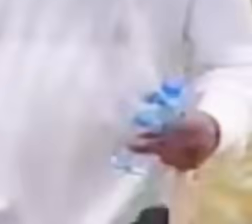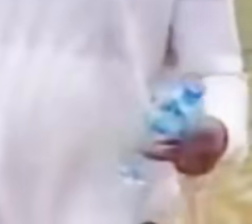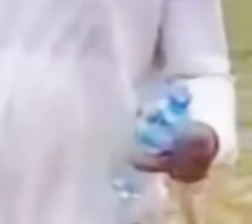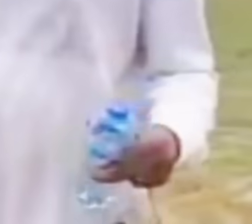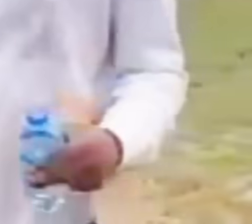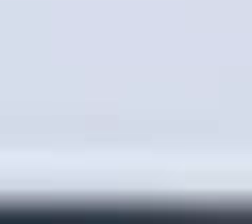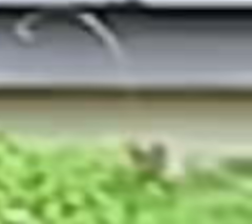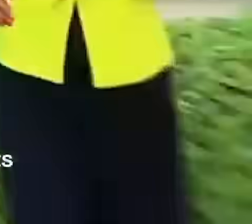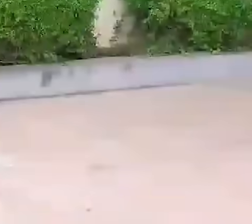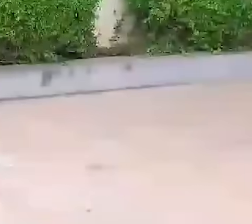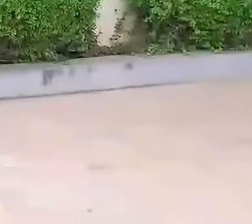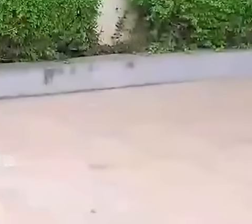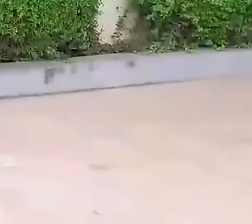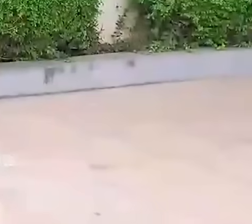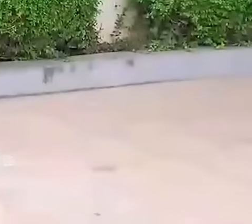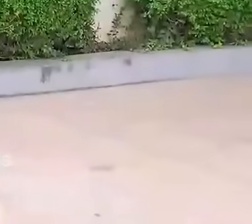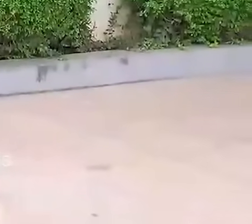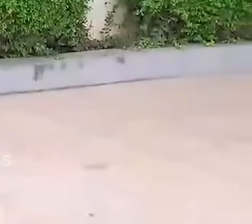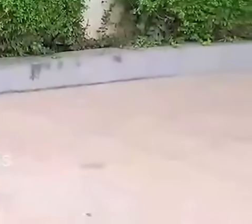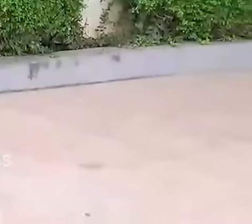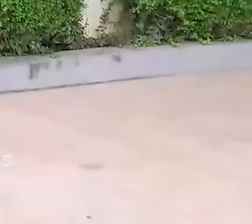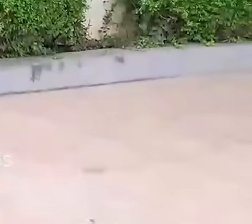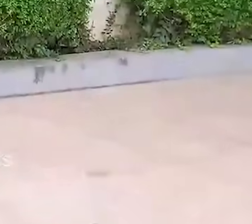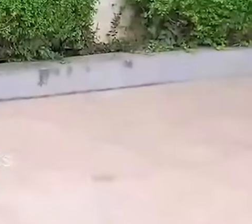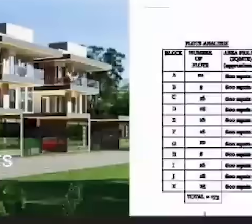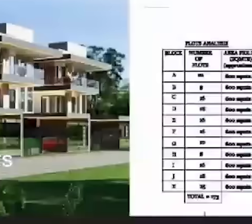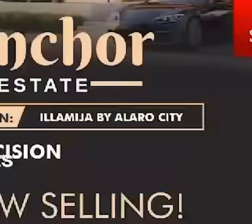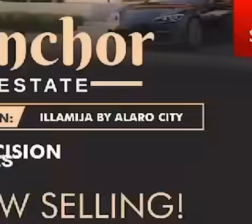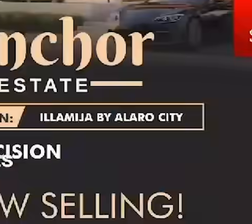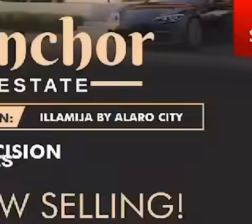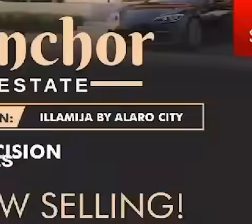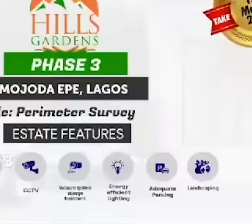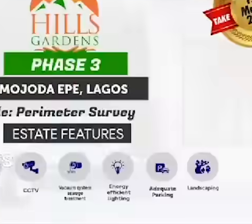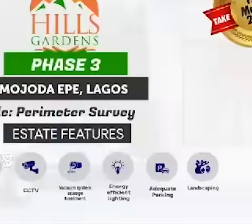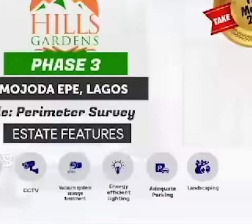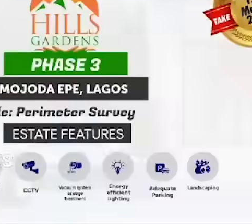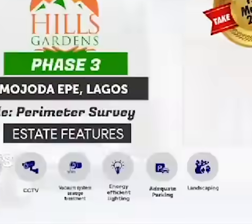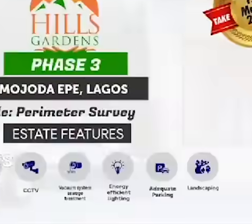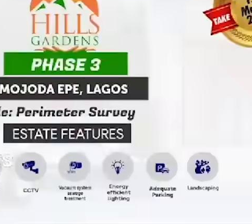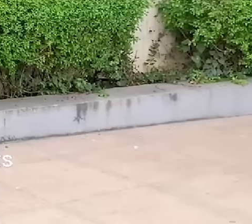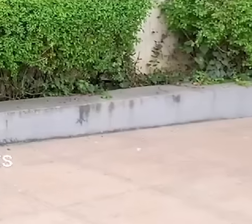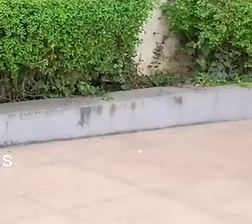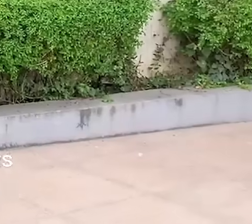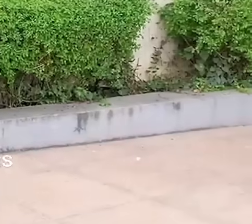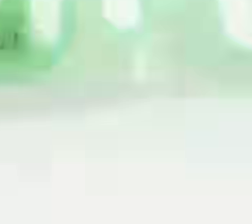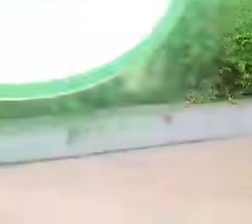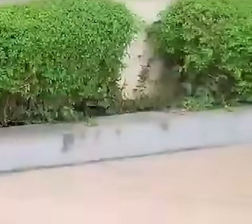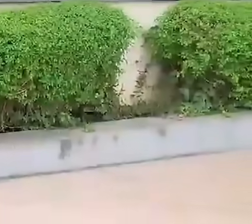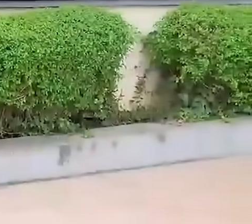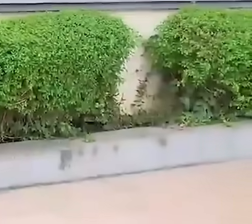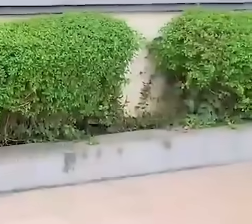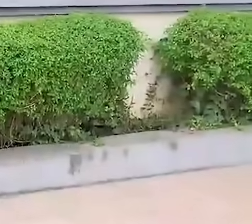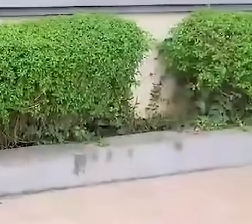I feel like breakdancing. We love to bring smiles on the faces of our clients, so we have arranged a flexible payment plan of